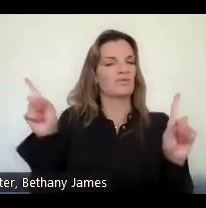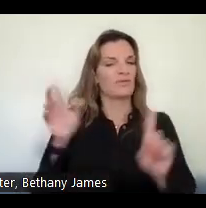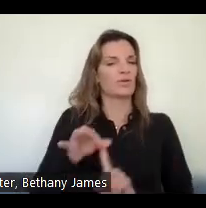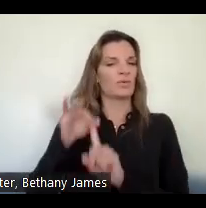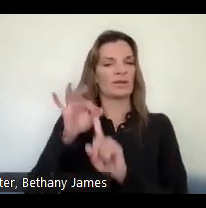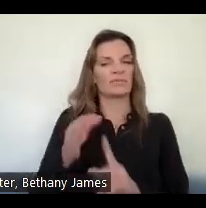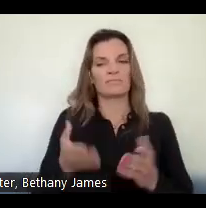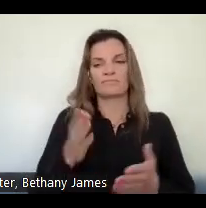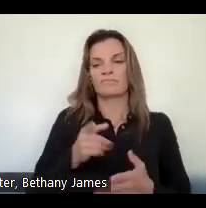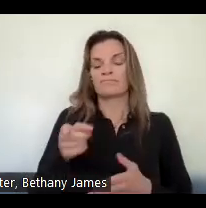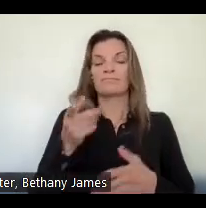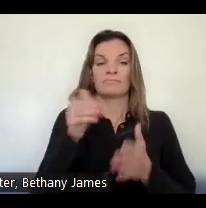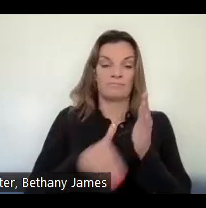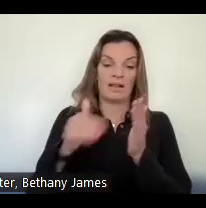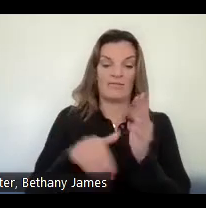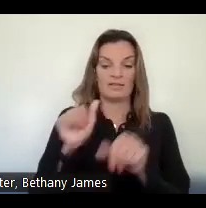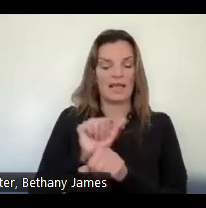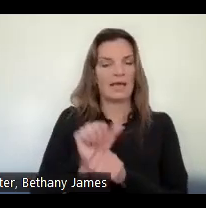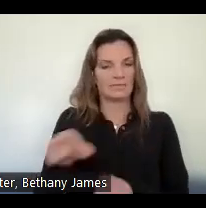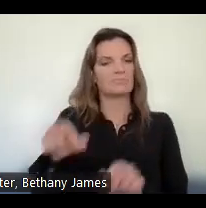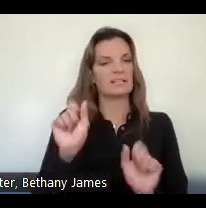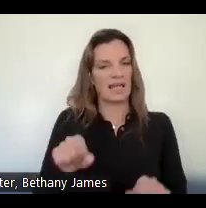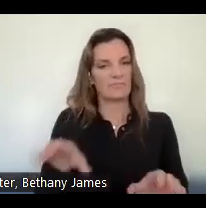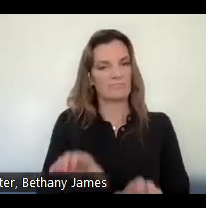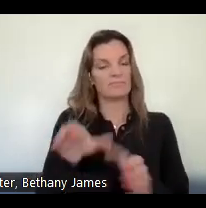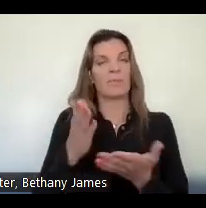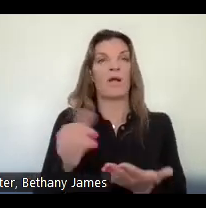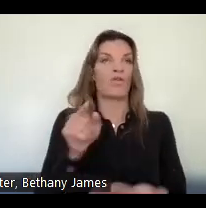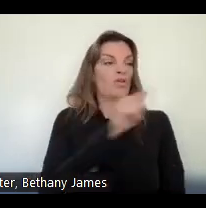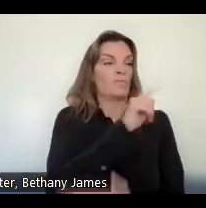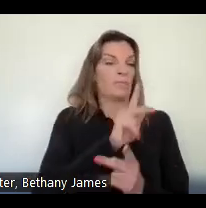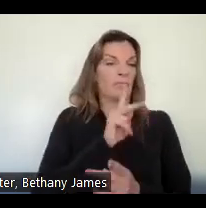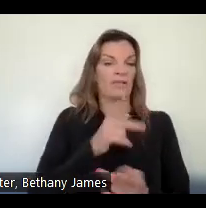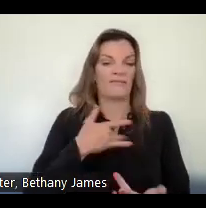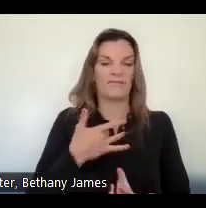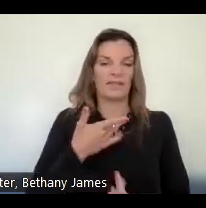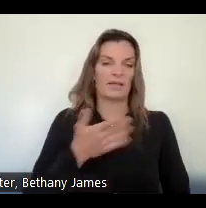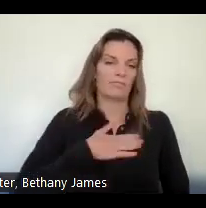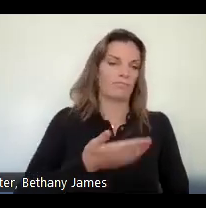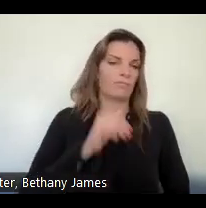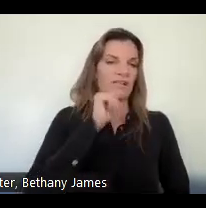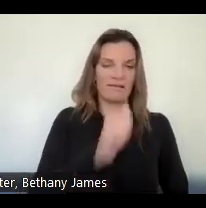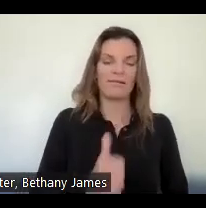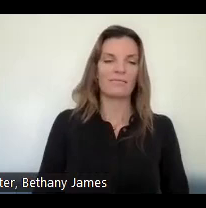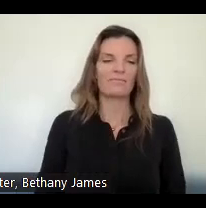perform highly repetitive tasks that others may find boring or not really willing to do. All